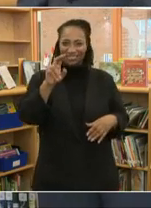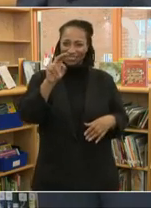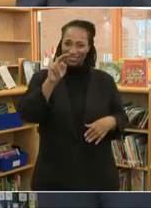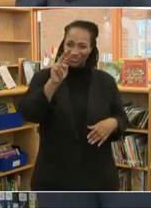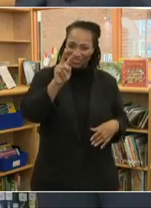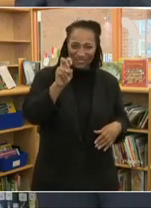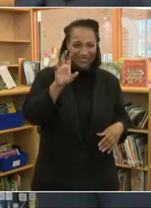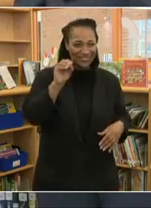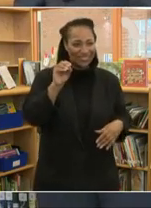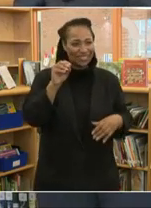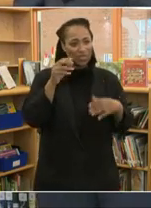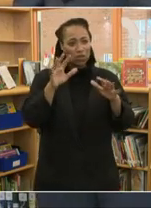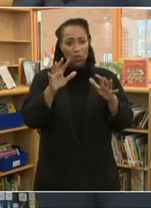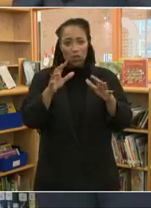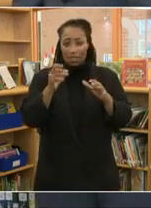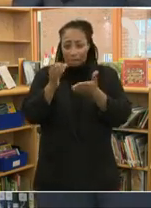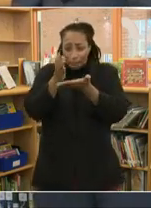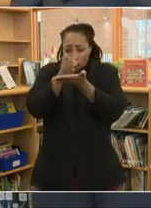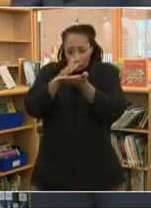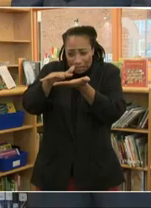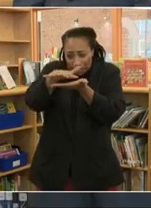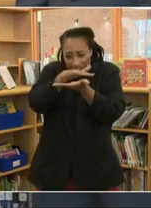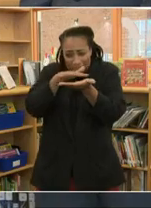with our nation's capital taking a leading role.